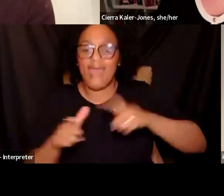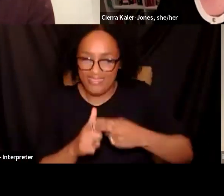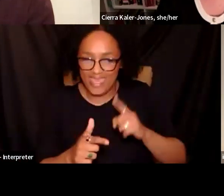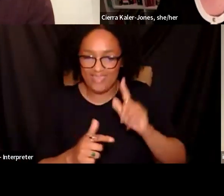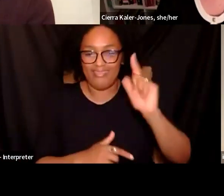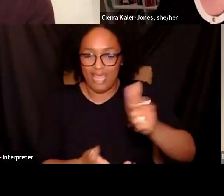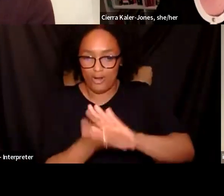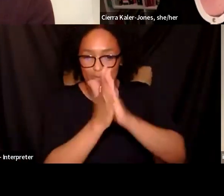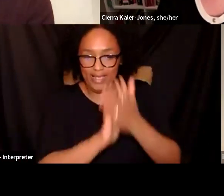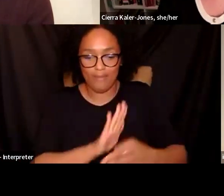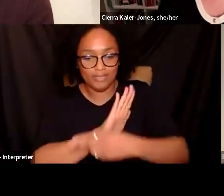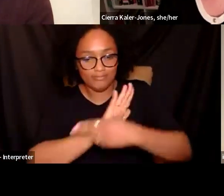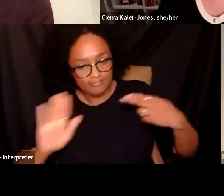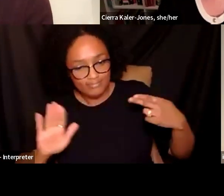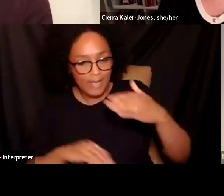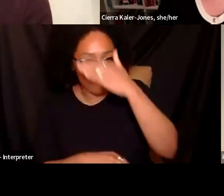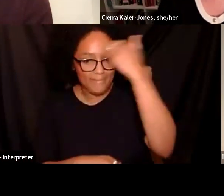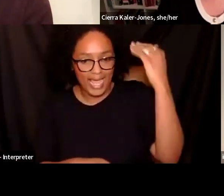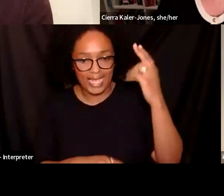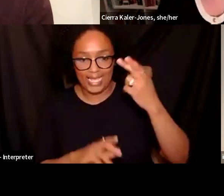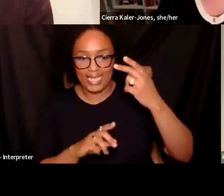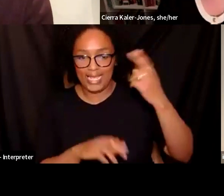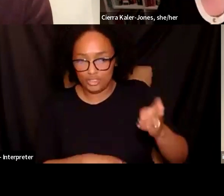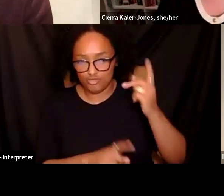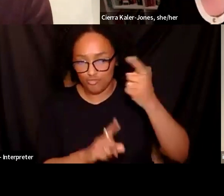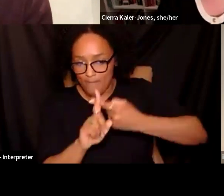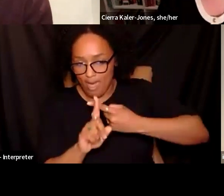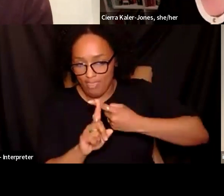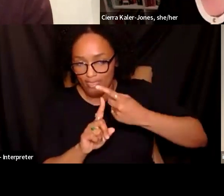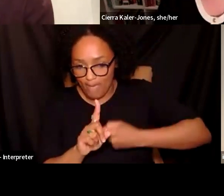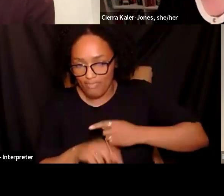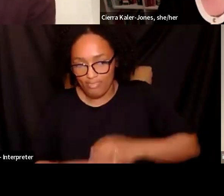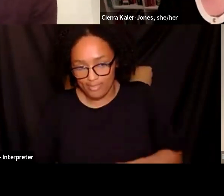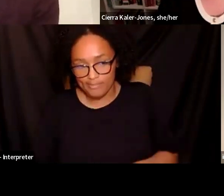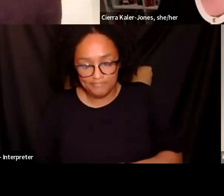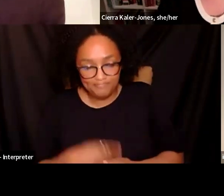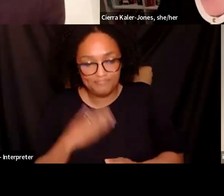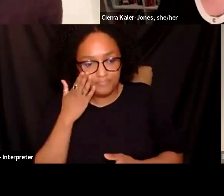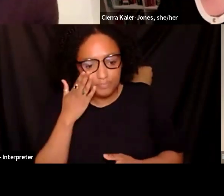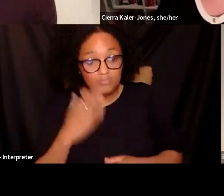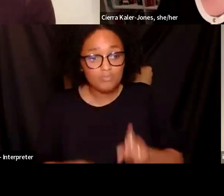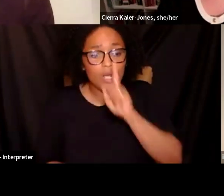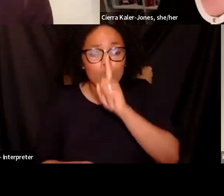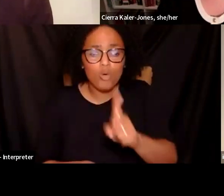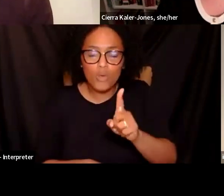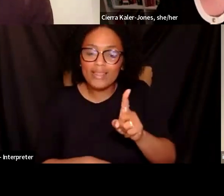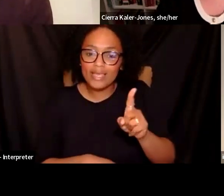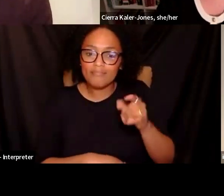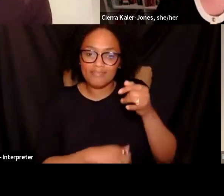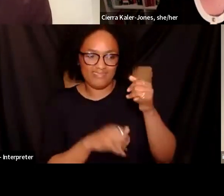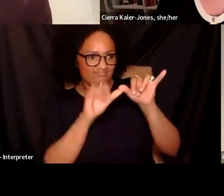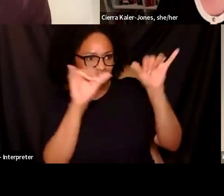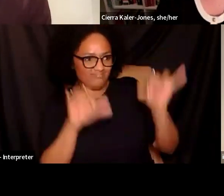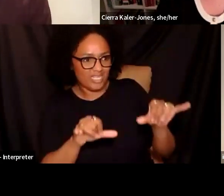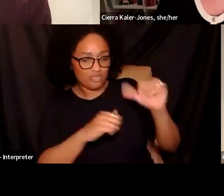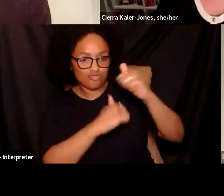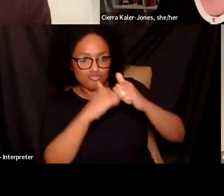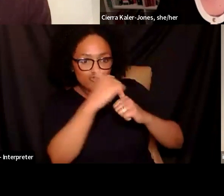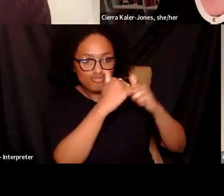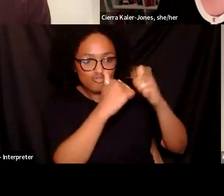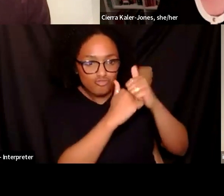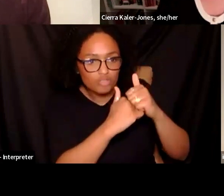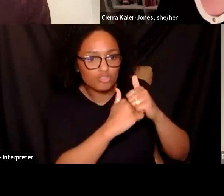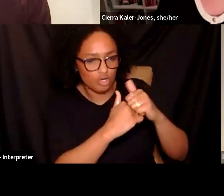of grassroots campaigns and through organizing through these networks that they're a part of because of the institutional structure that they have to do this advocacy